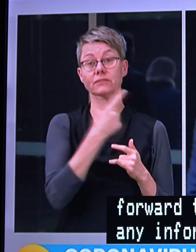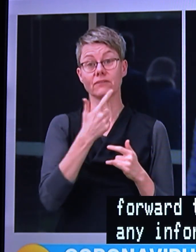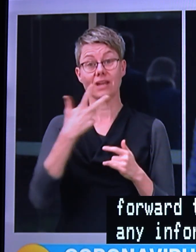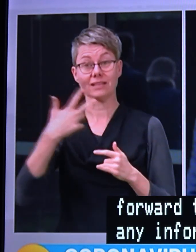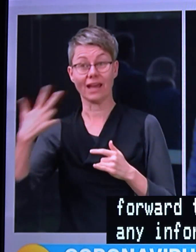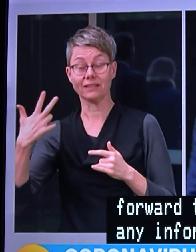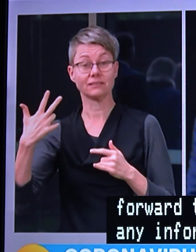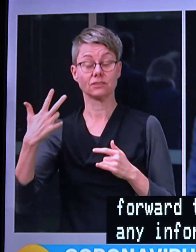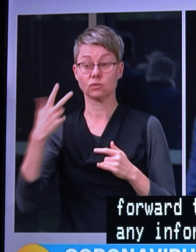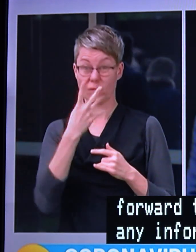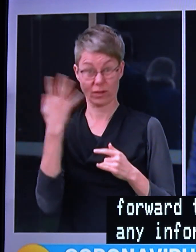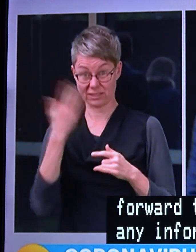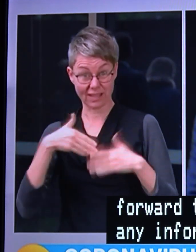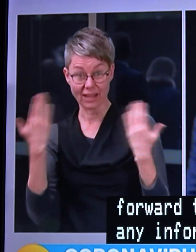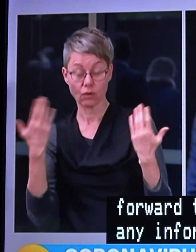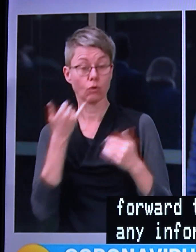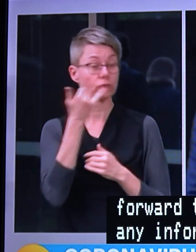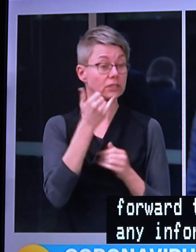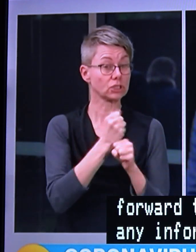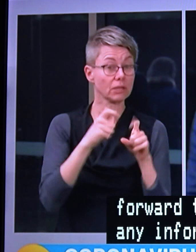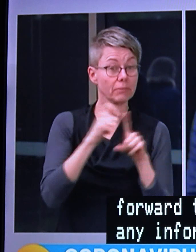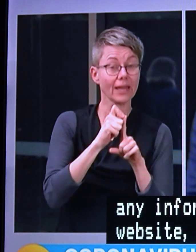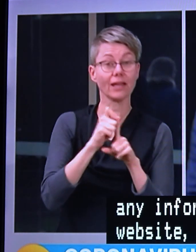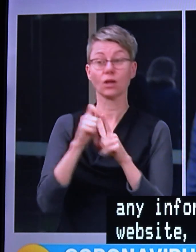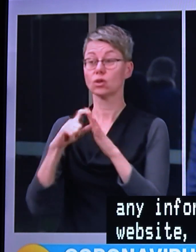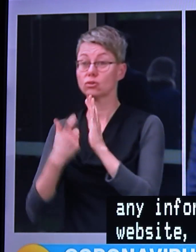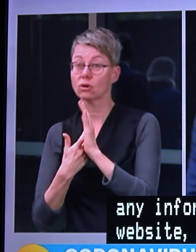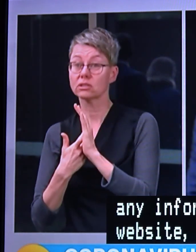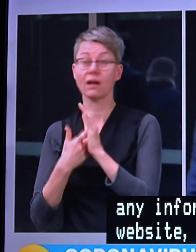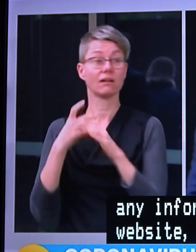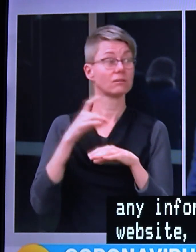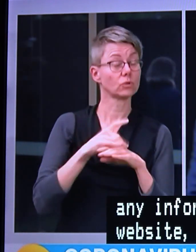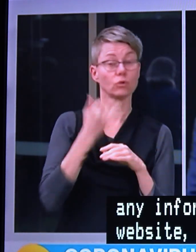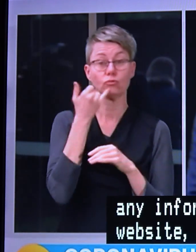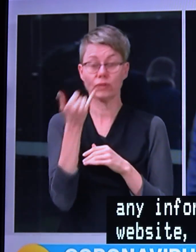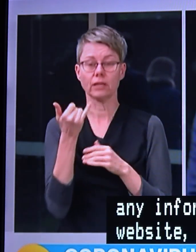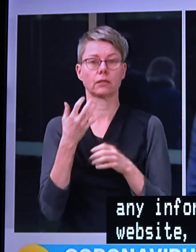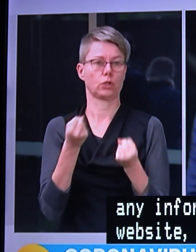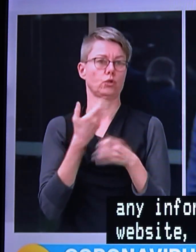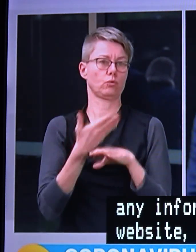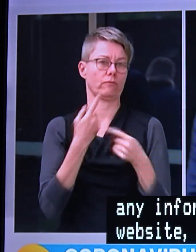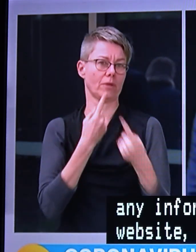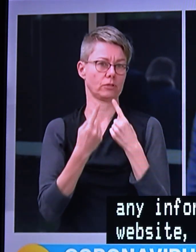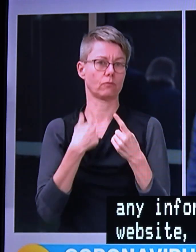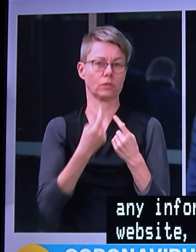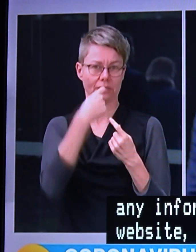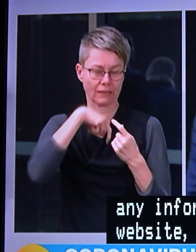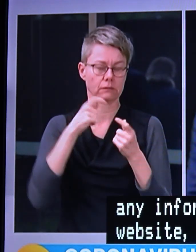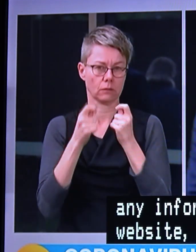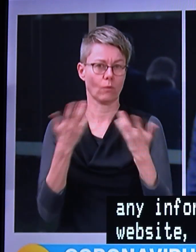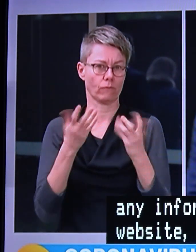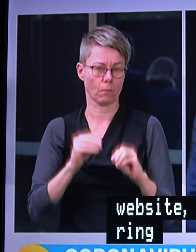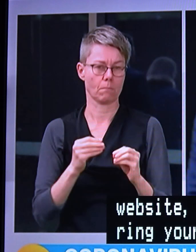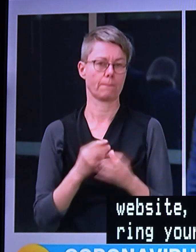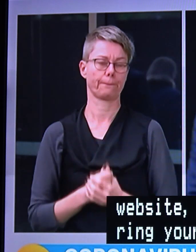24/7, or you can ring your local GP or local health facility and get the best updated information. That is so important. I also wanted to make